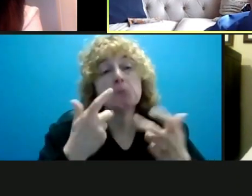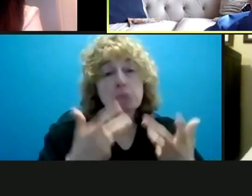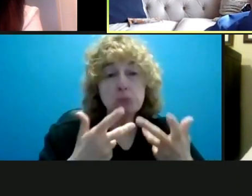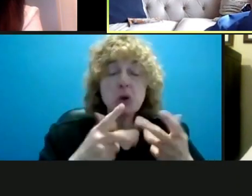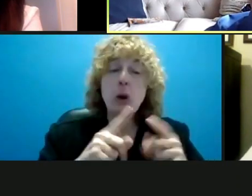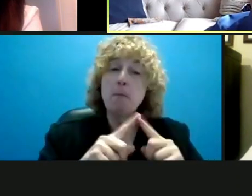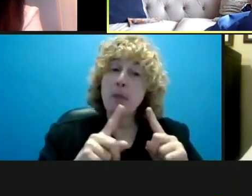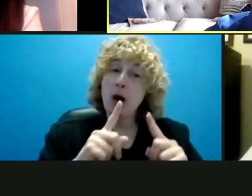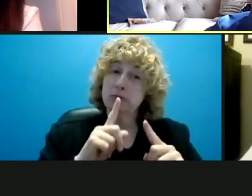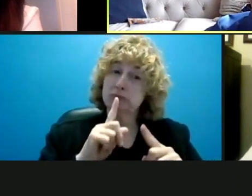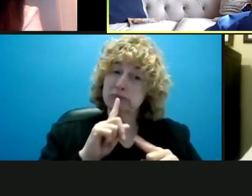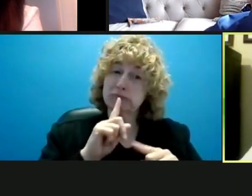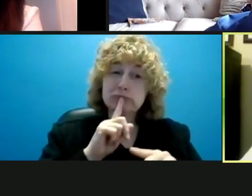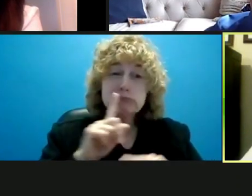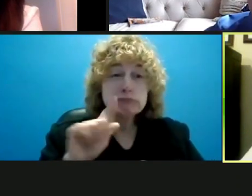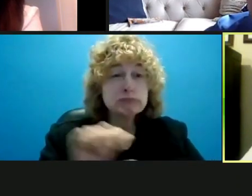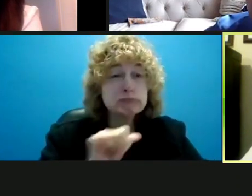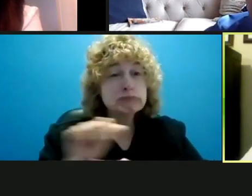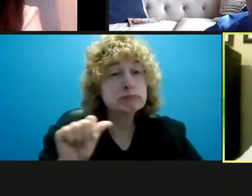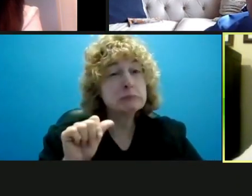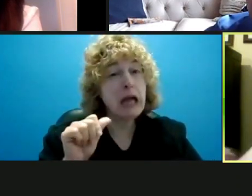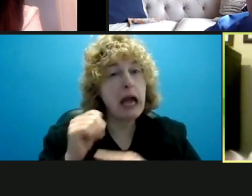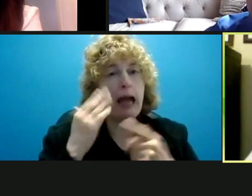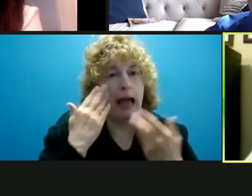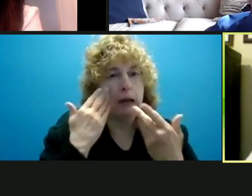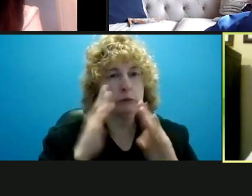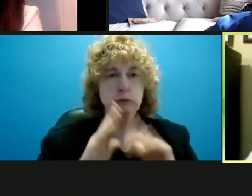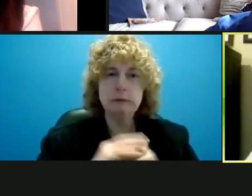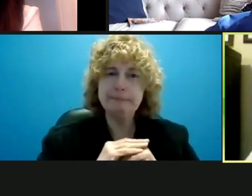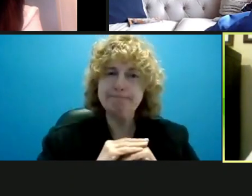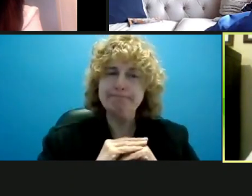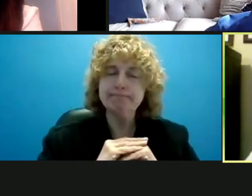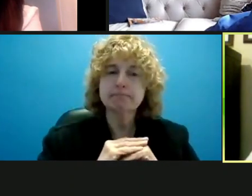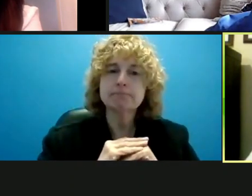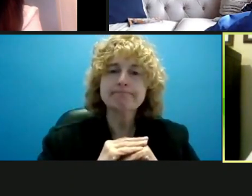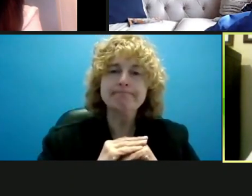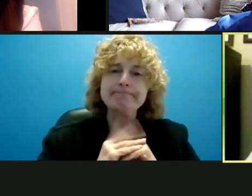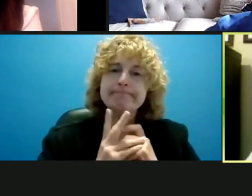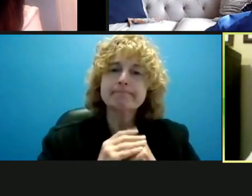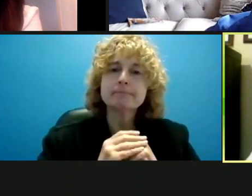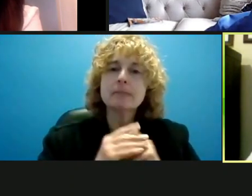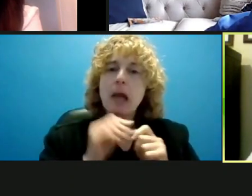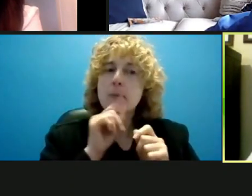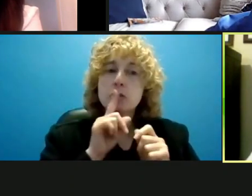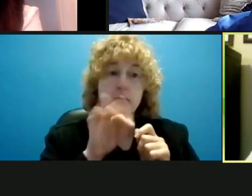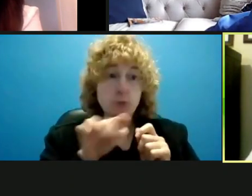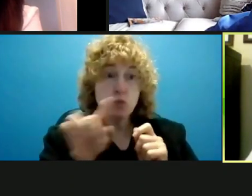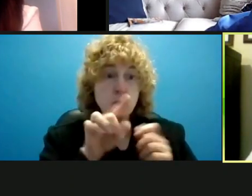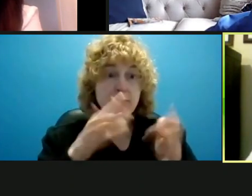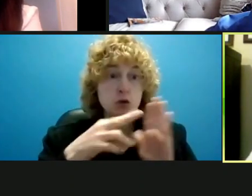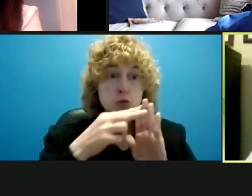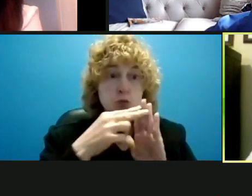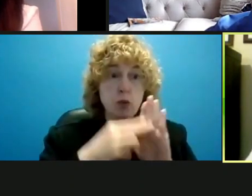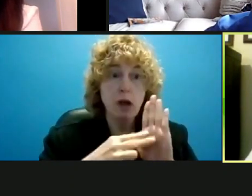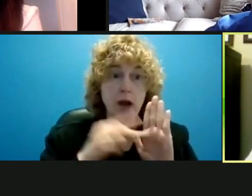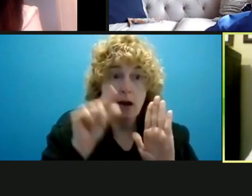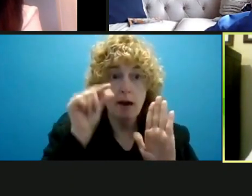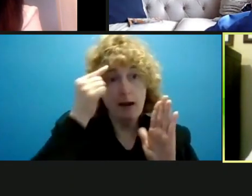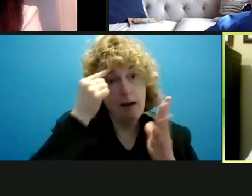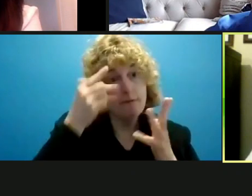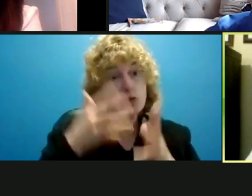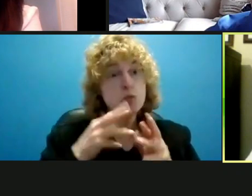Okay. Anyone else want to add to that? I'm not sure if you've read it. So it's okay if you don't want